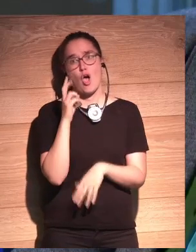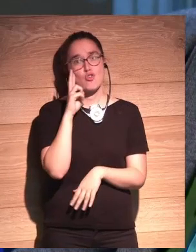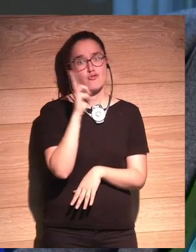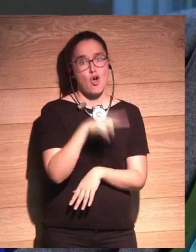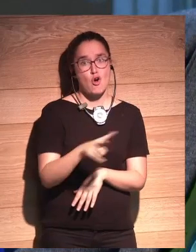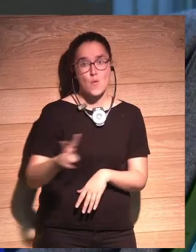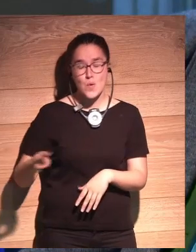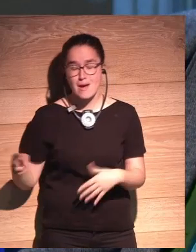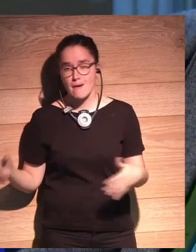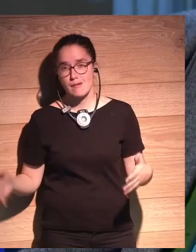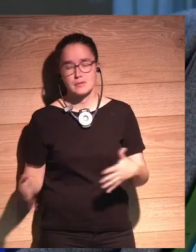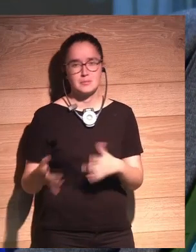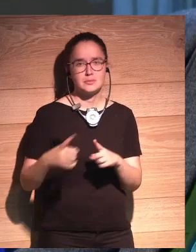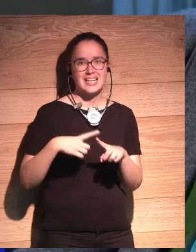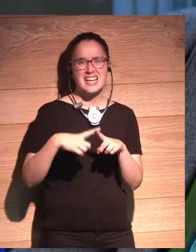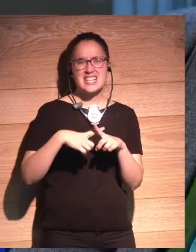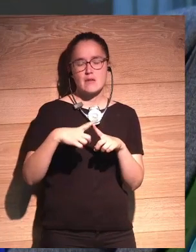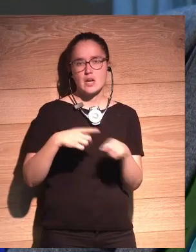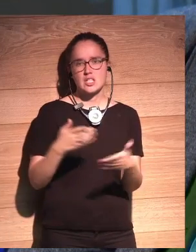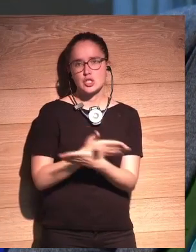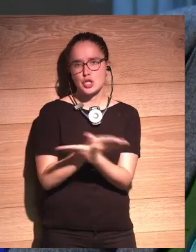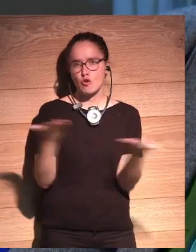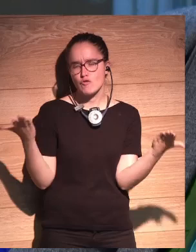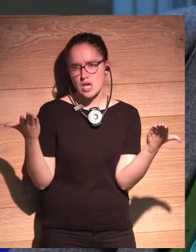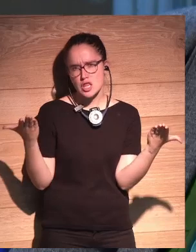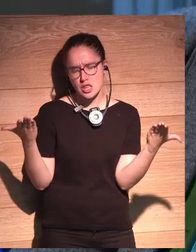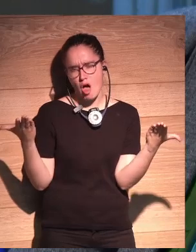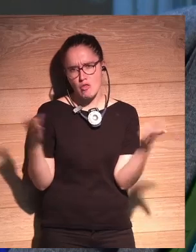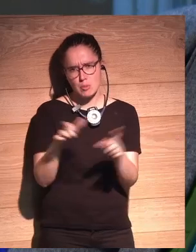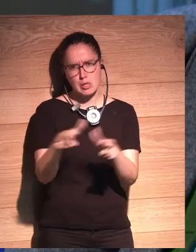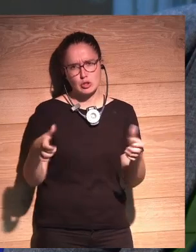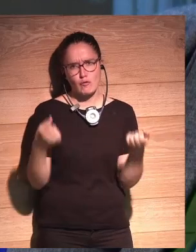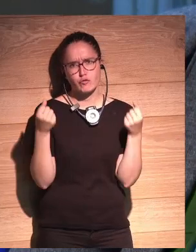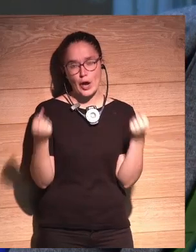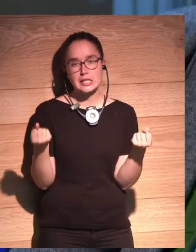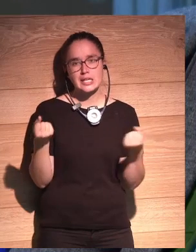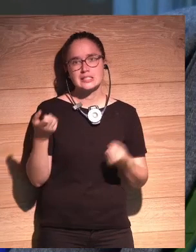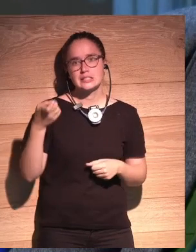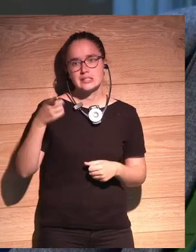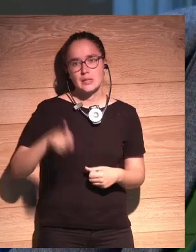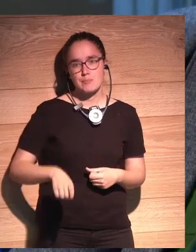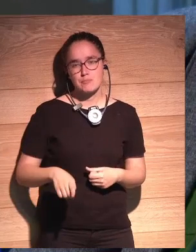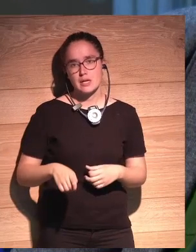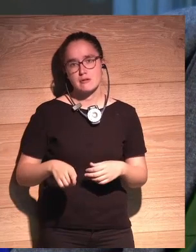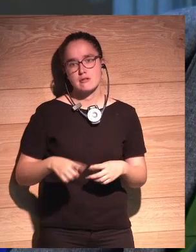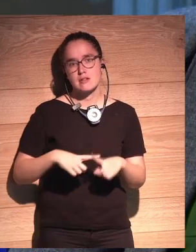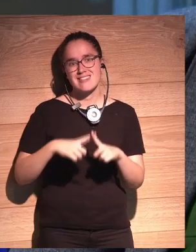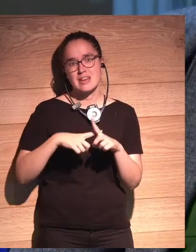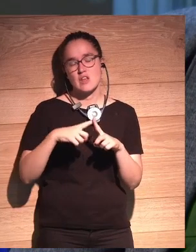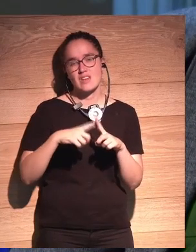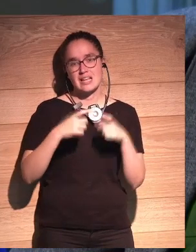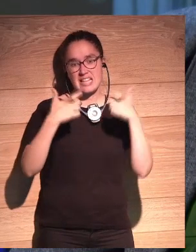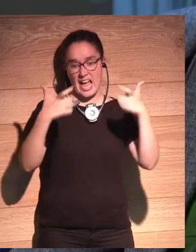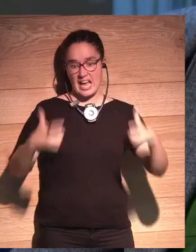between people, very low levels of hierarchy, so it's very easy for a regular person to